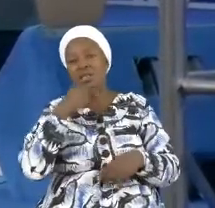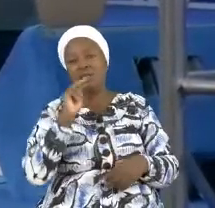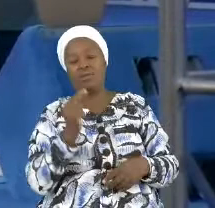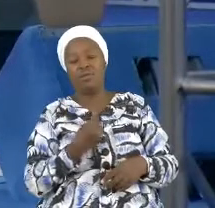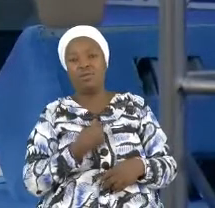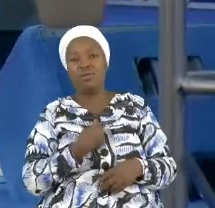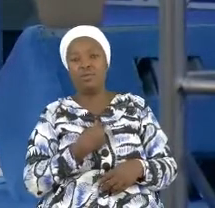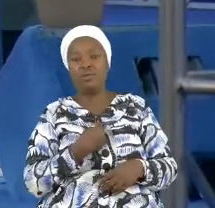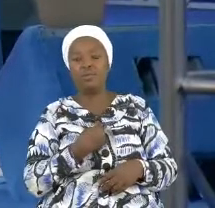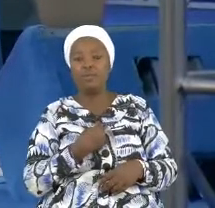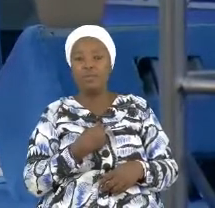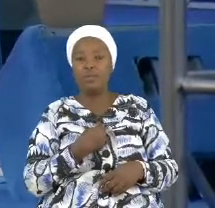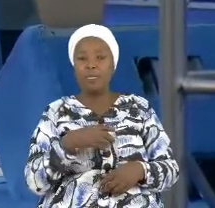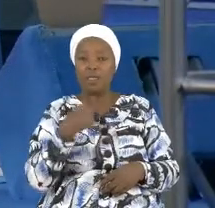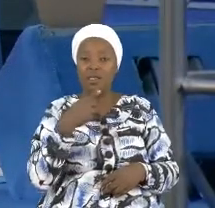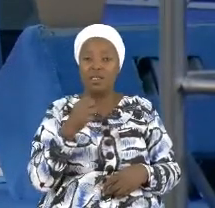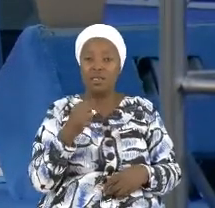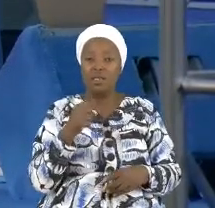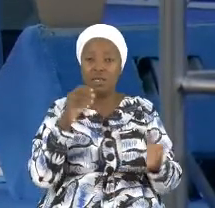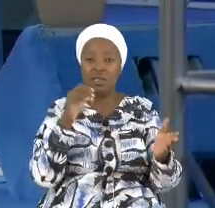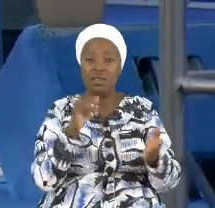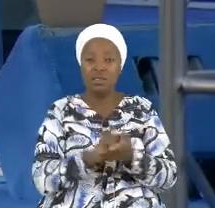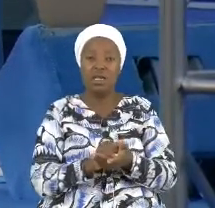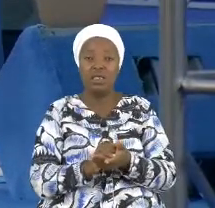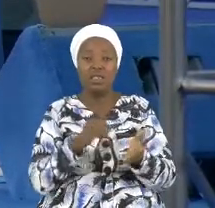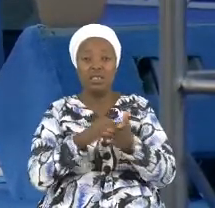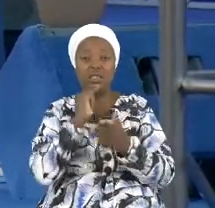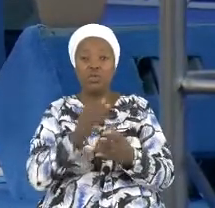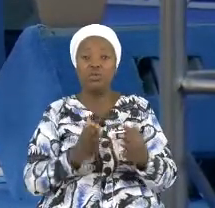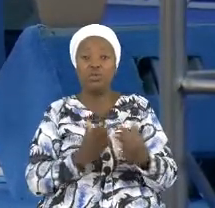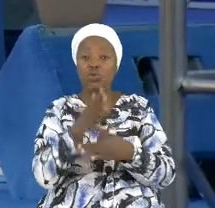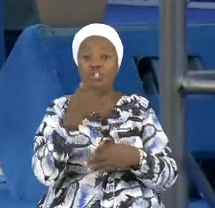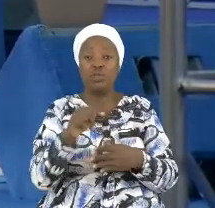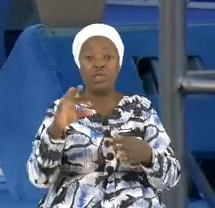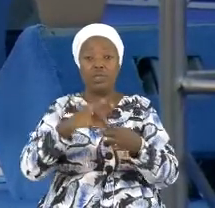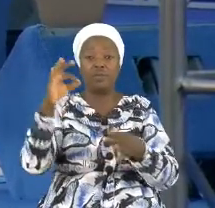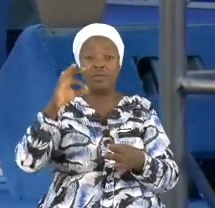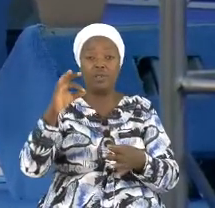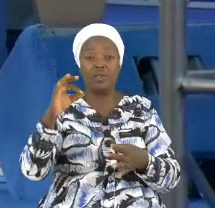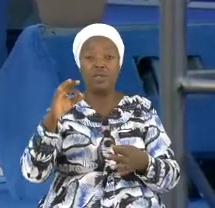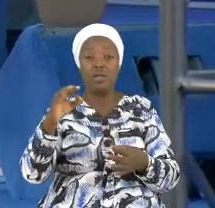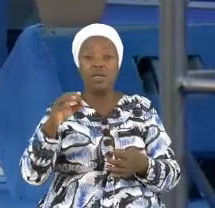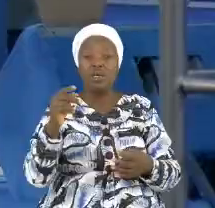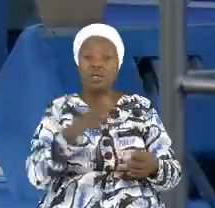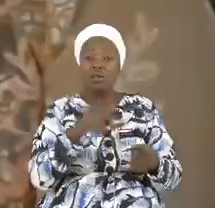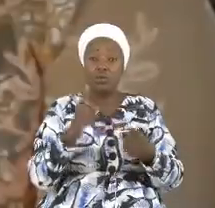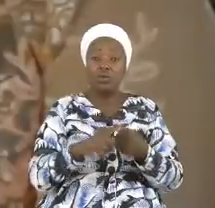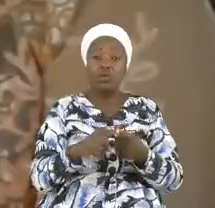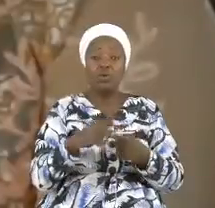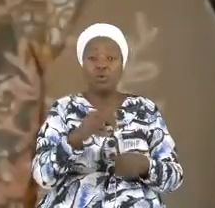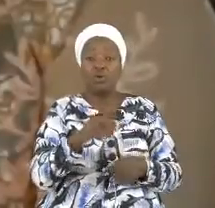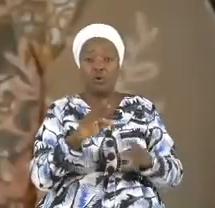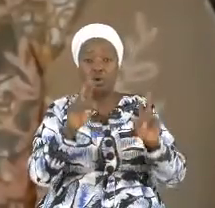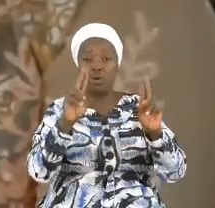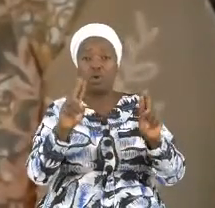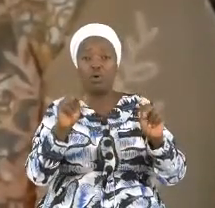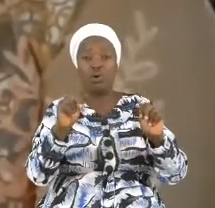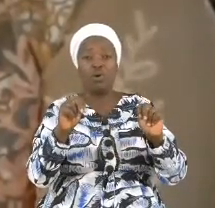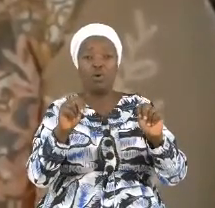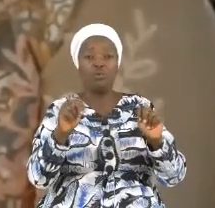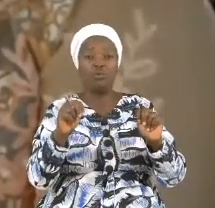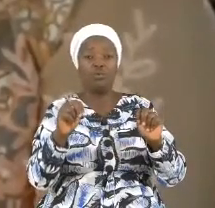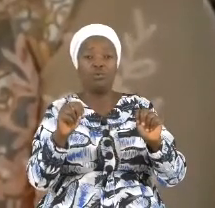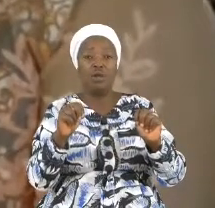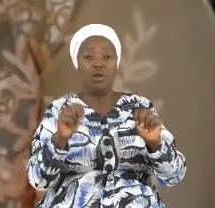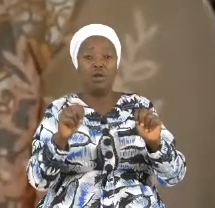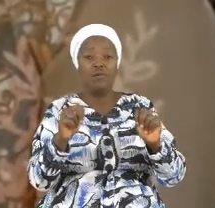says that it is through the Spirit unto unfeigned love of the brethren.